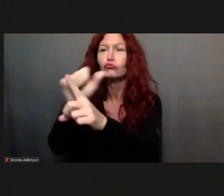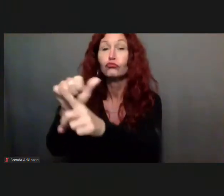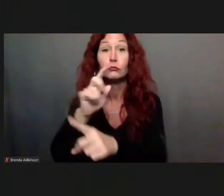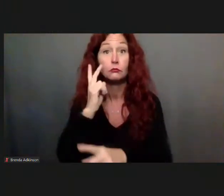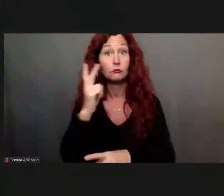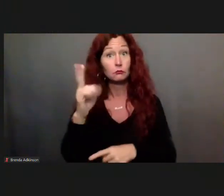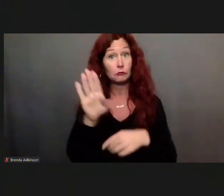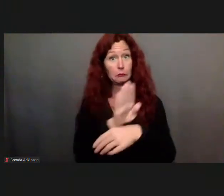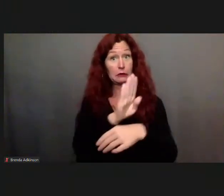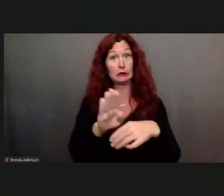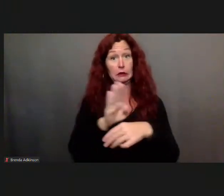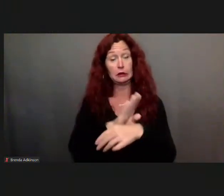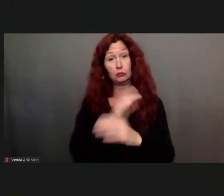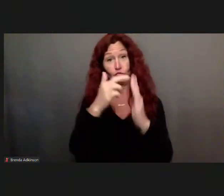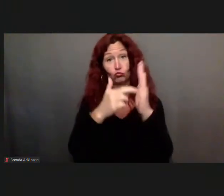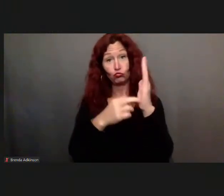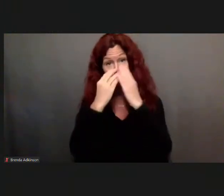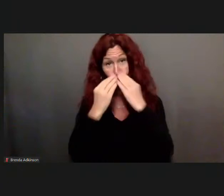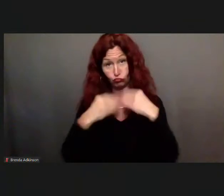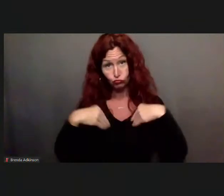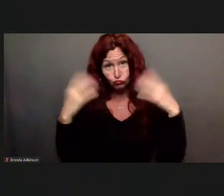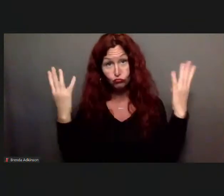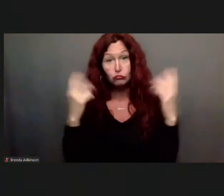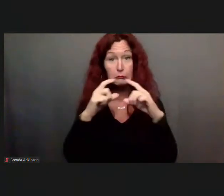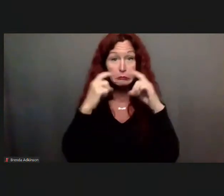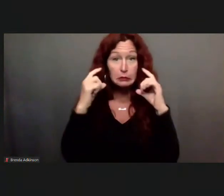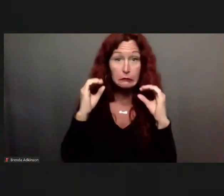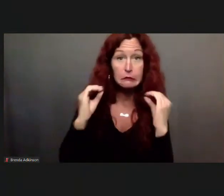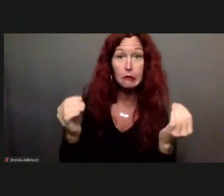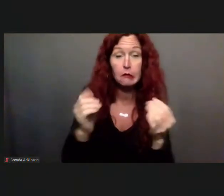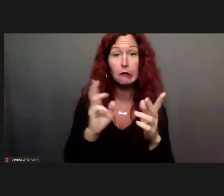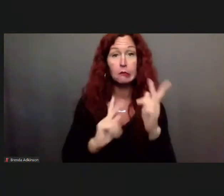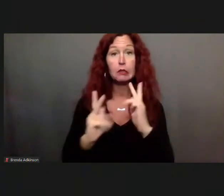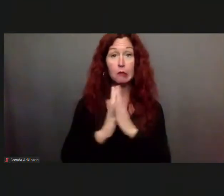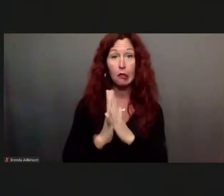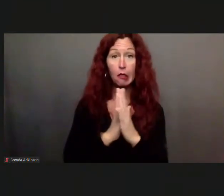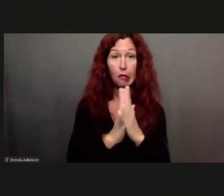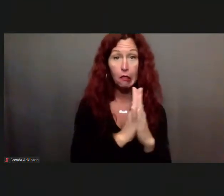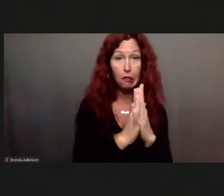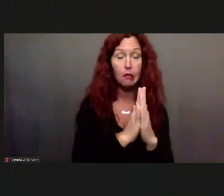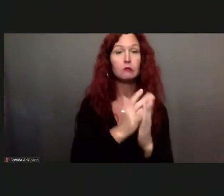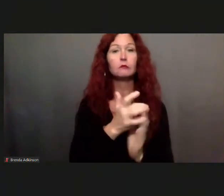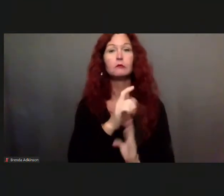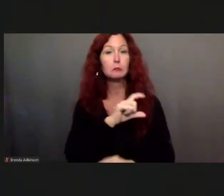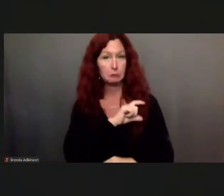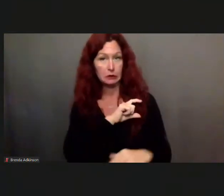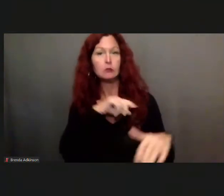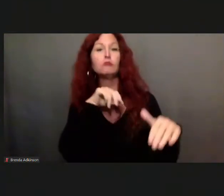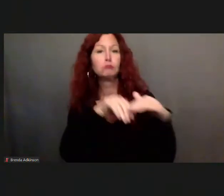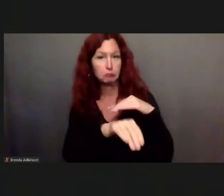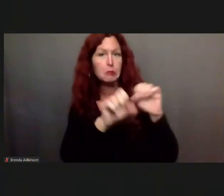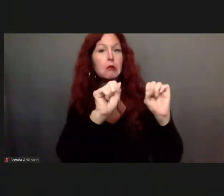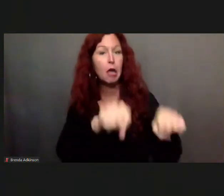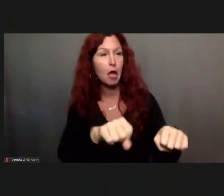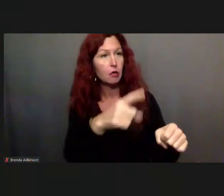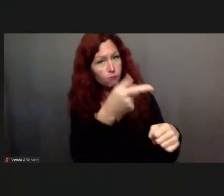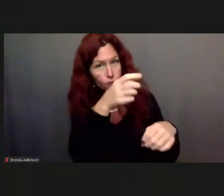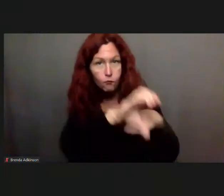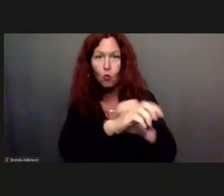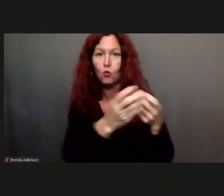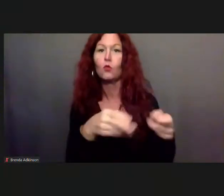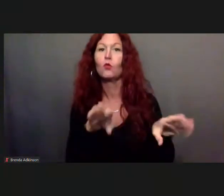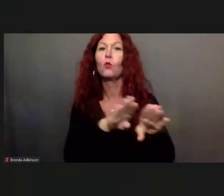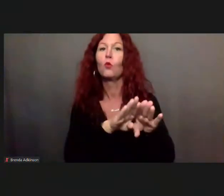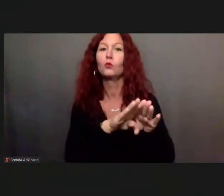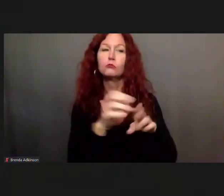have met the new normal guidelines. Enforcement is key, and Miami-Dade Police and the municipal police departments